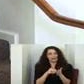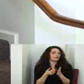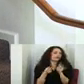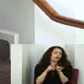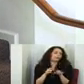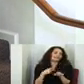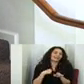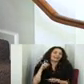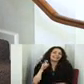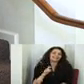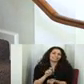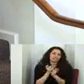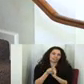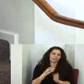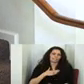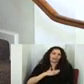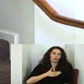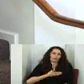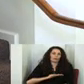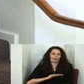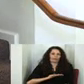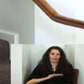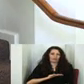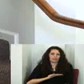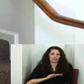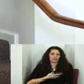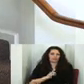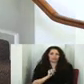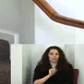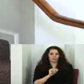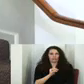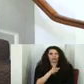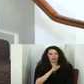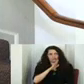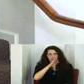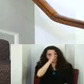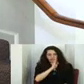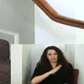my will in order that God's will can step in. And when that